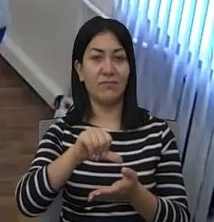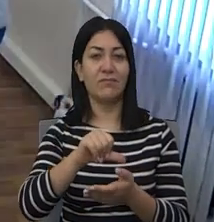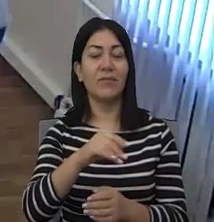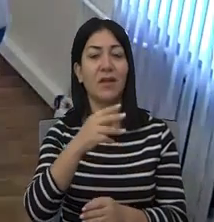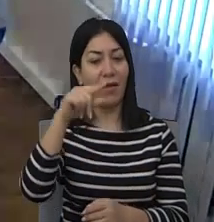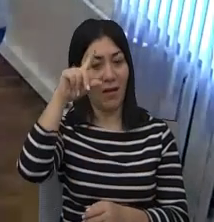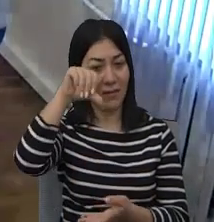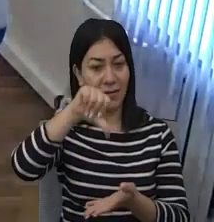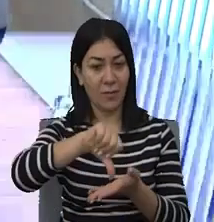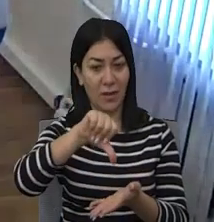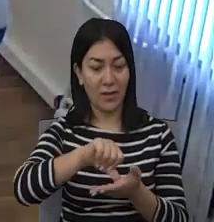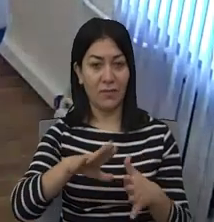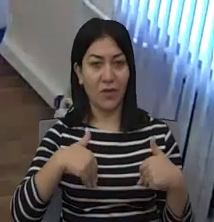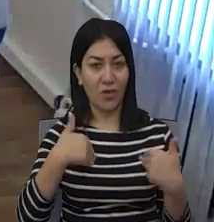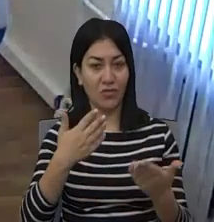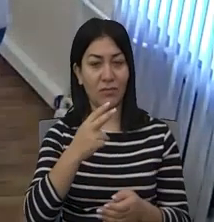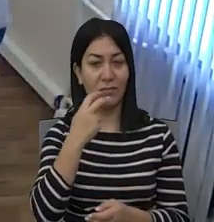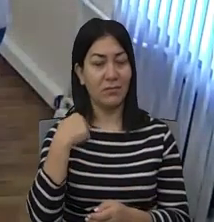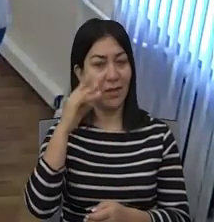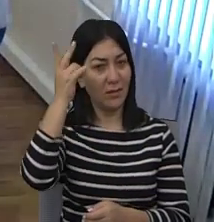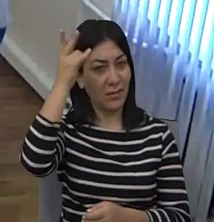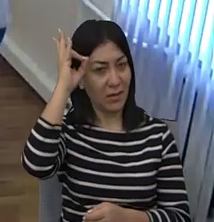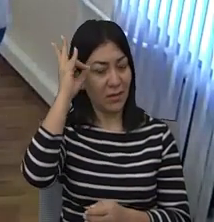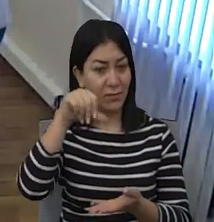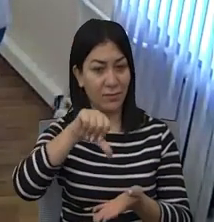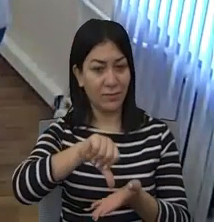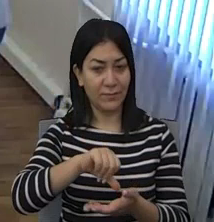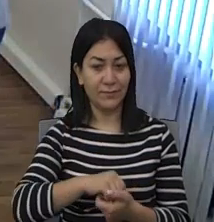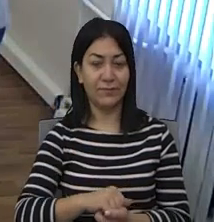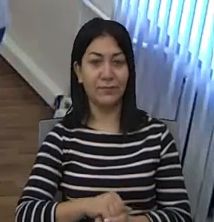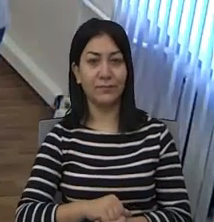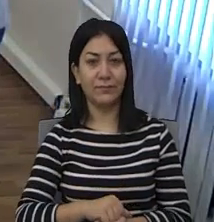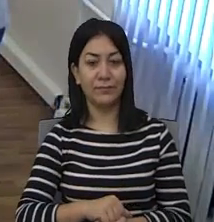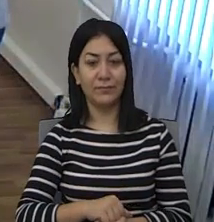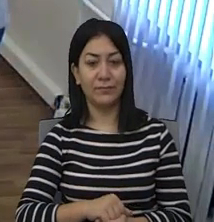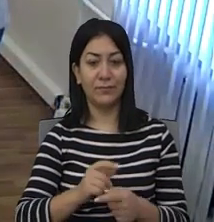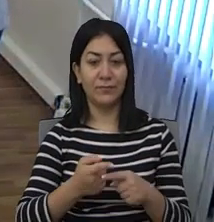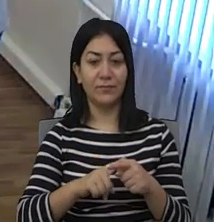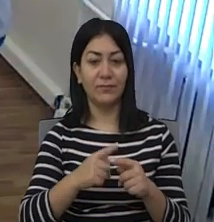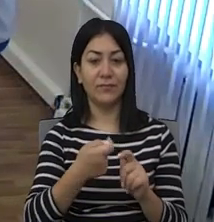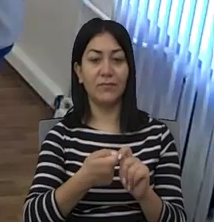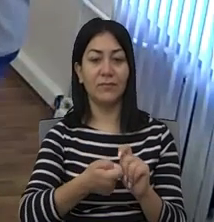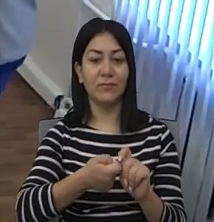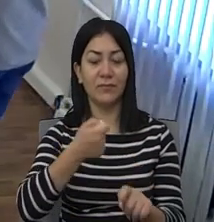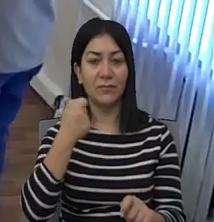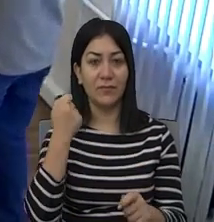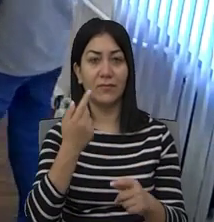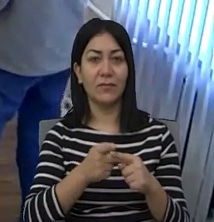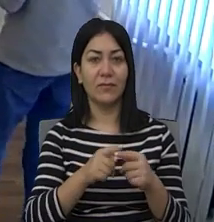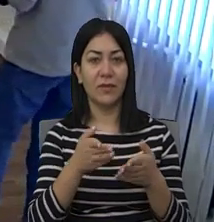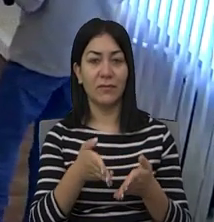Armenia in the premises of the CEC for the launch of